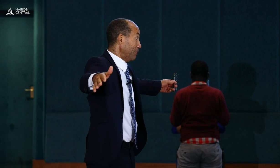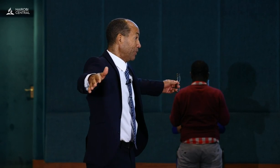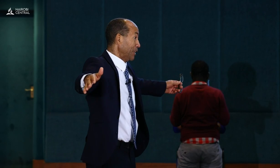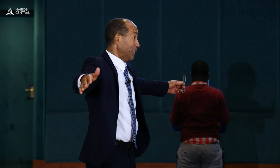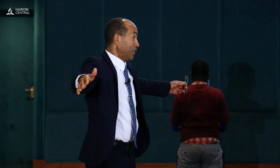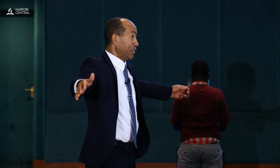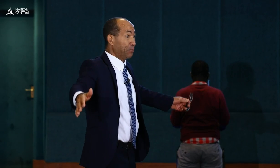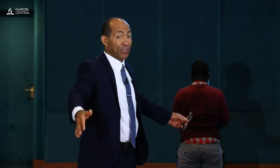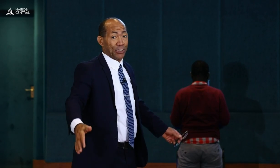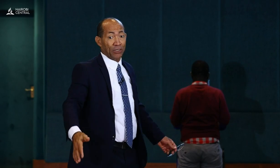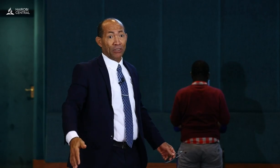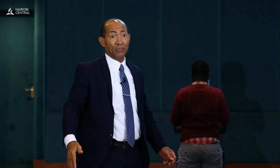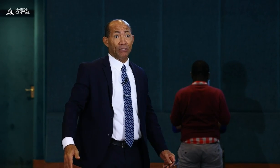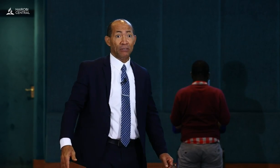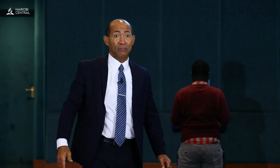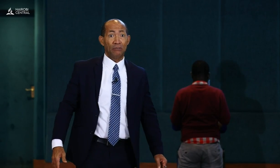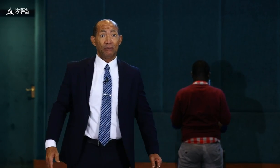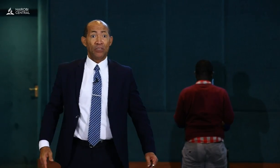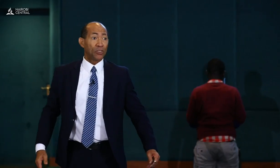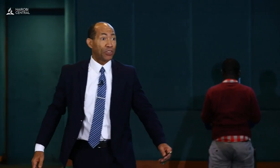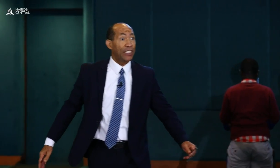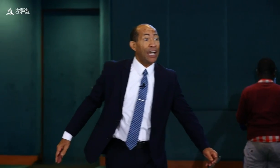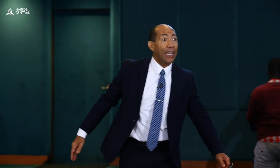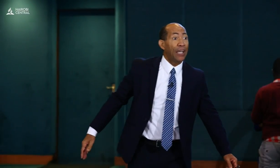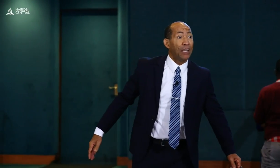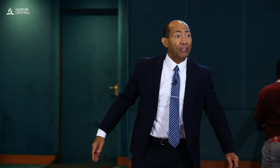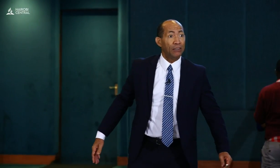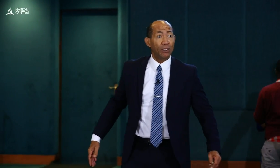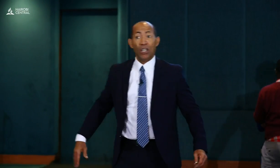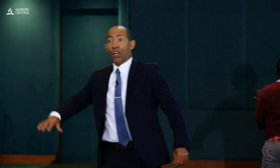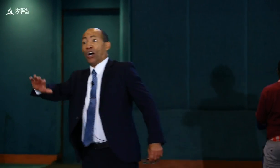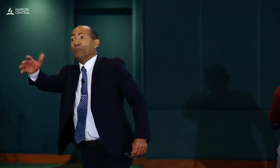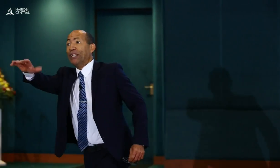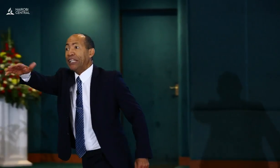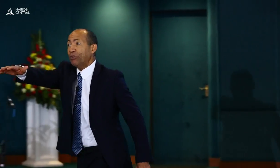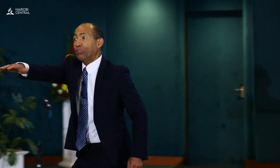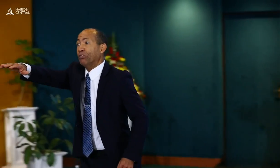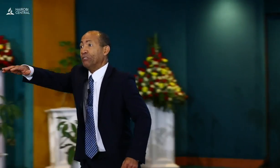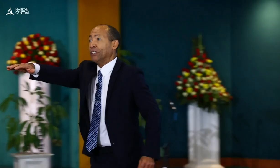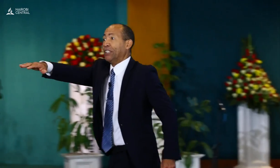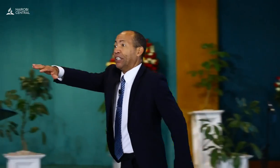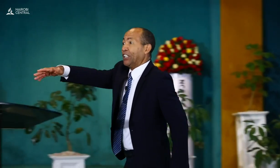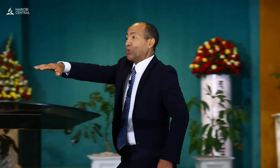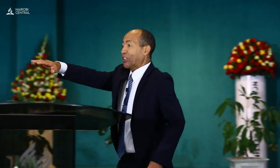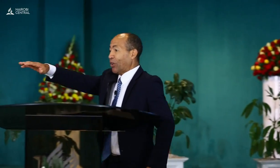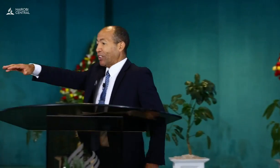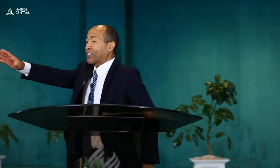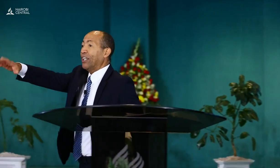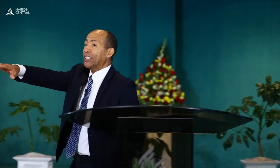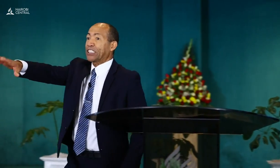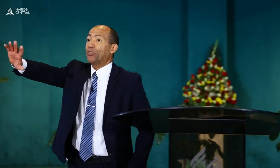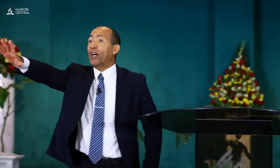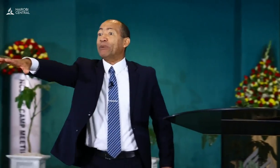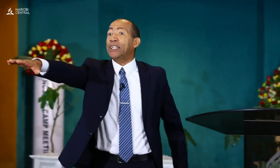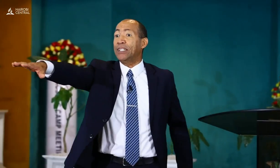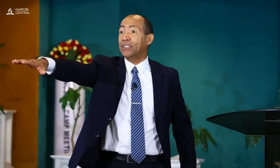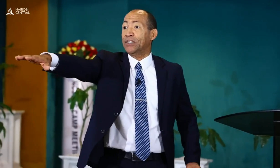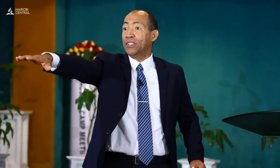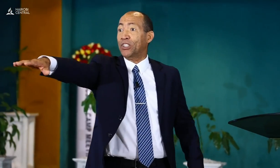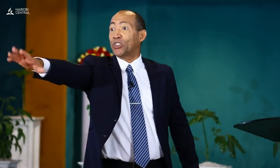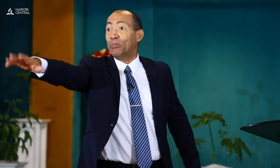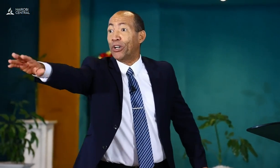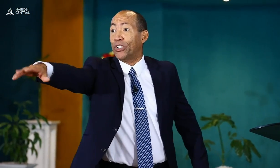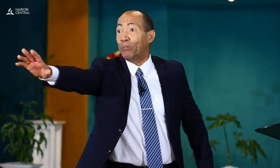believe the preacher, so they die. Unbelief is what caused Lot's